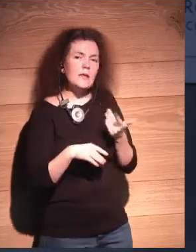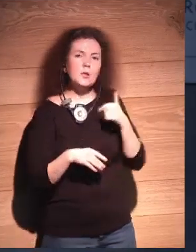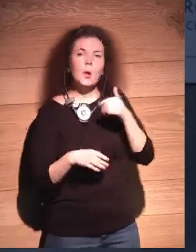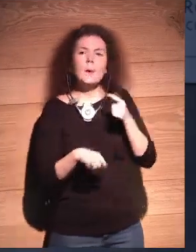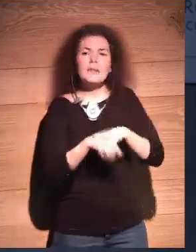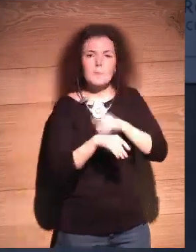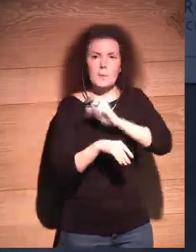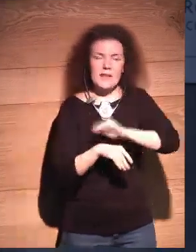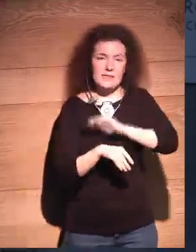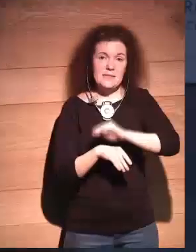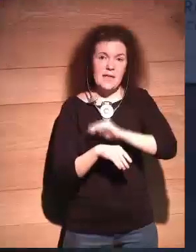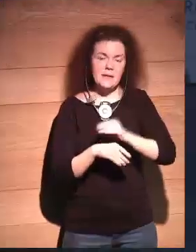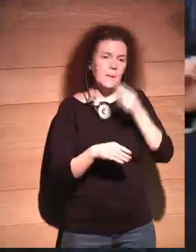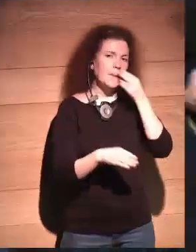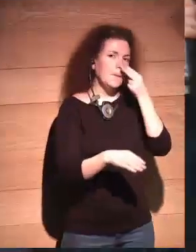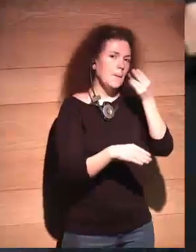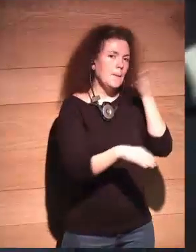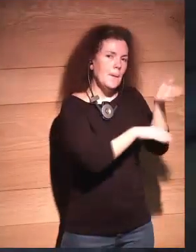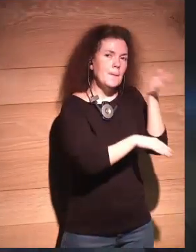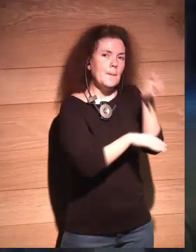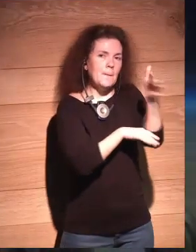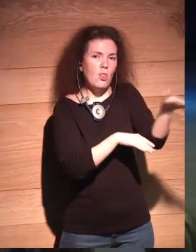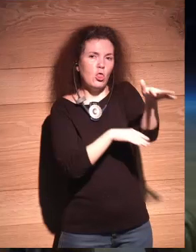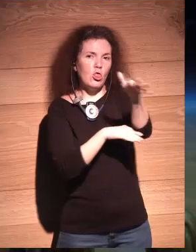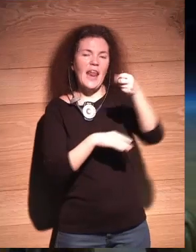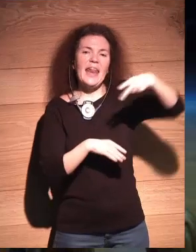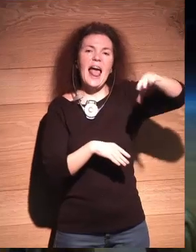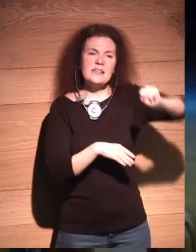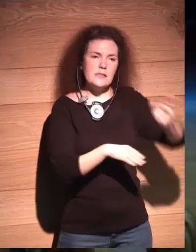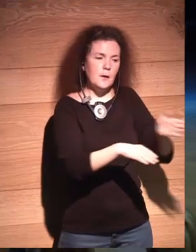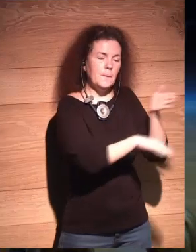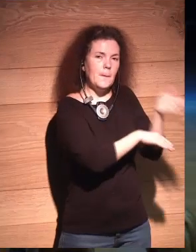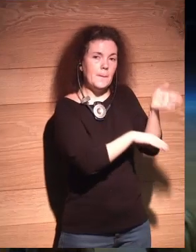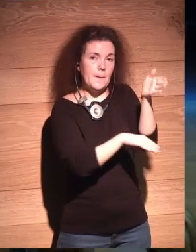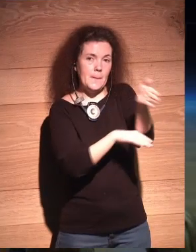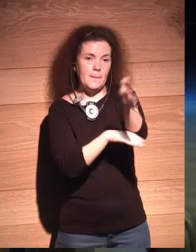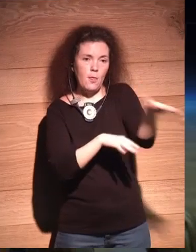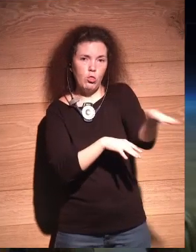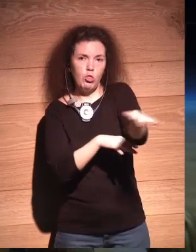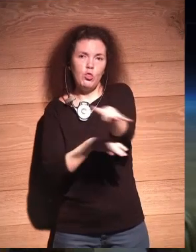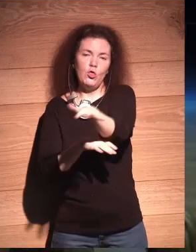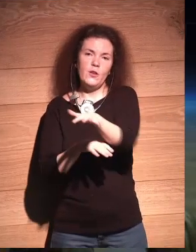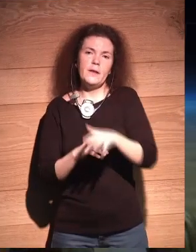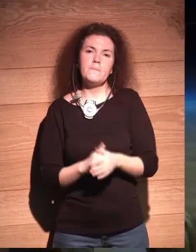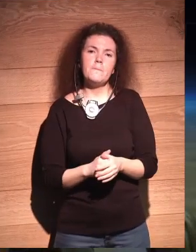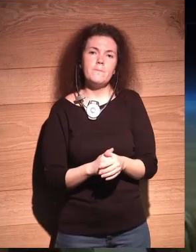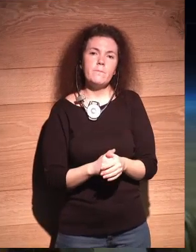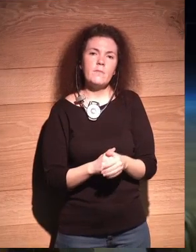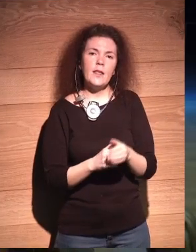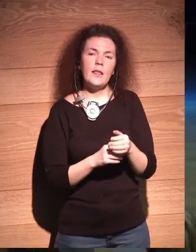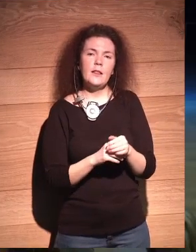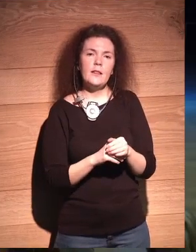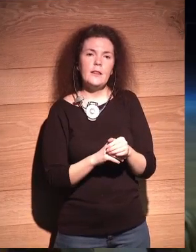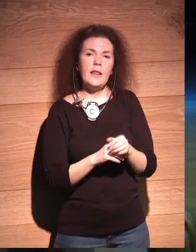different places in NASA, to Hubble space, to Hubble telescope